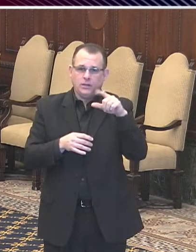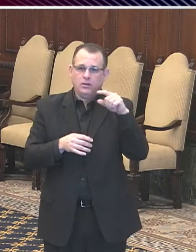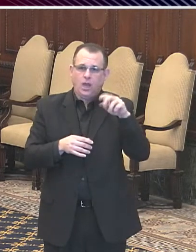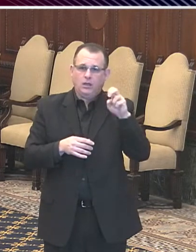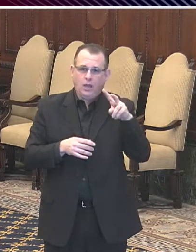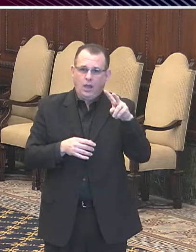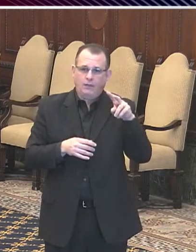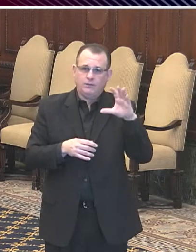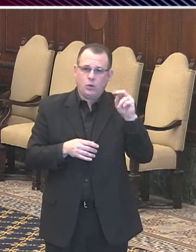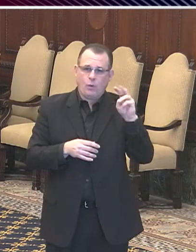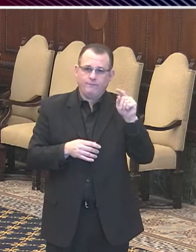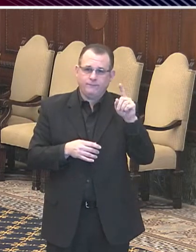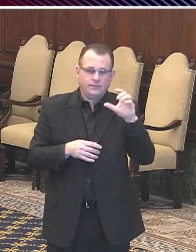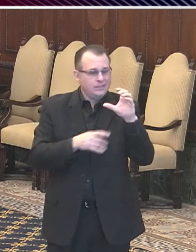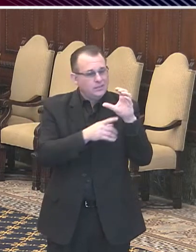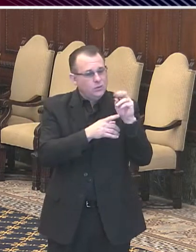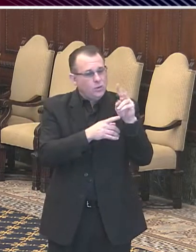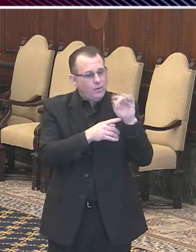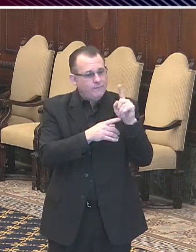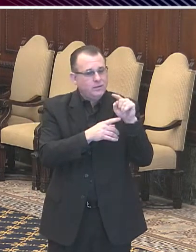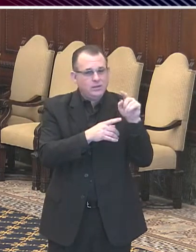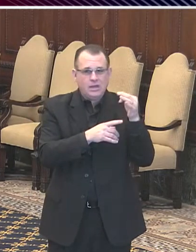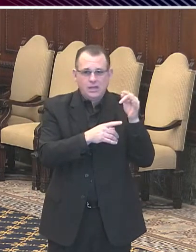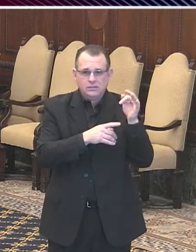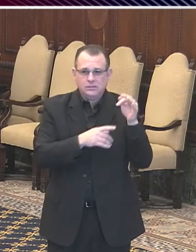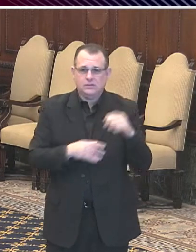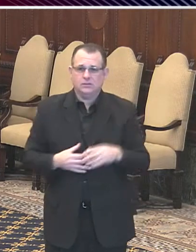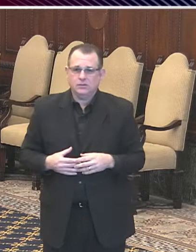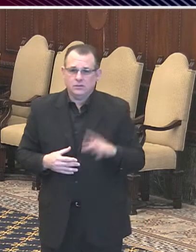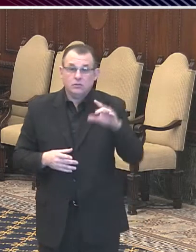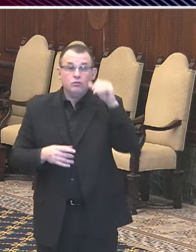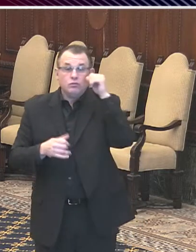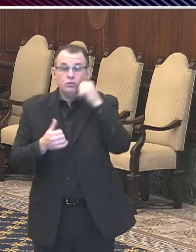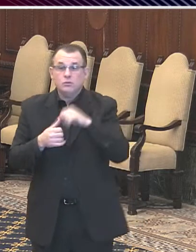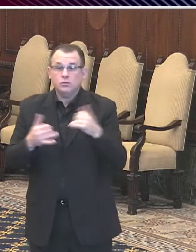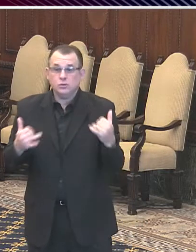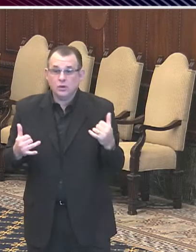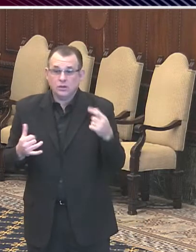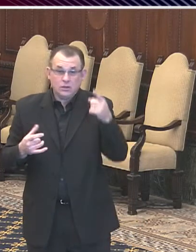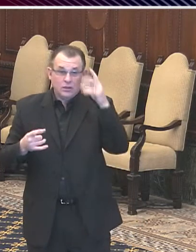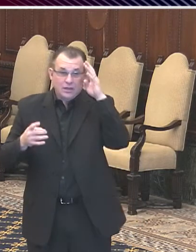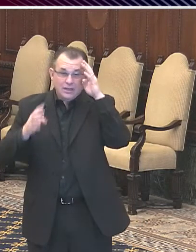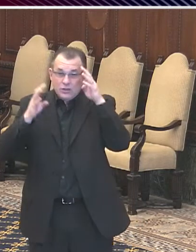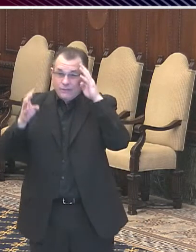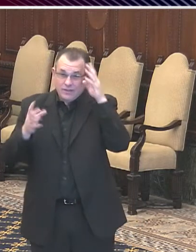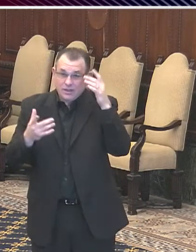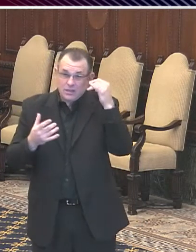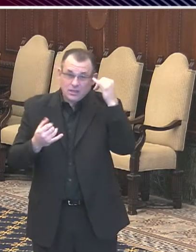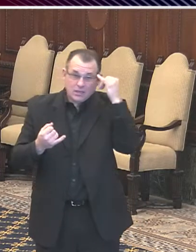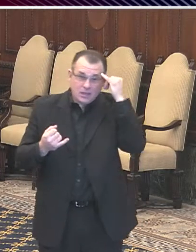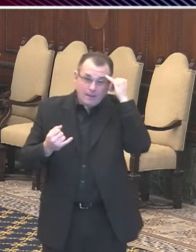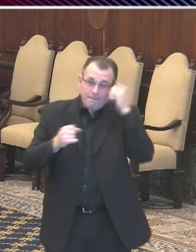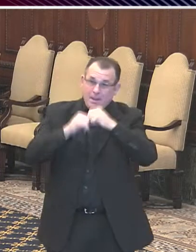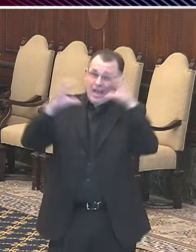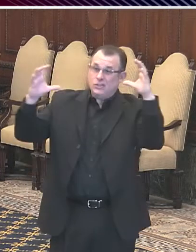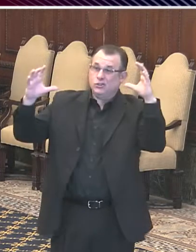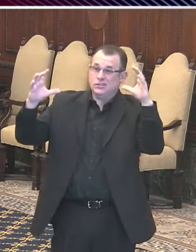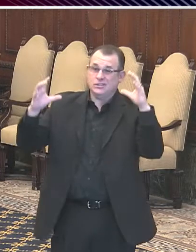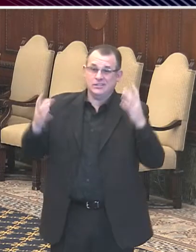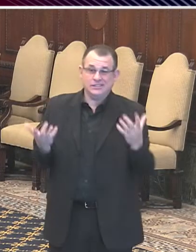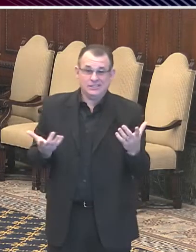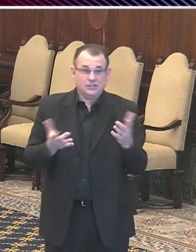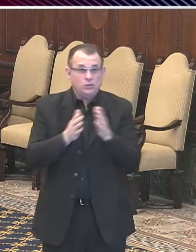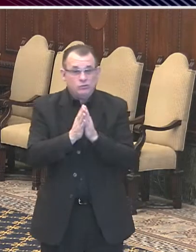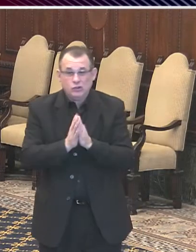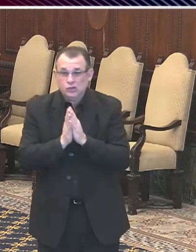Friends, remember that this is a time to innovate, time to imagine. We need not worship less, but